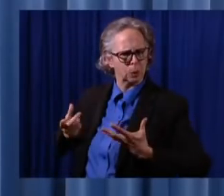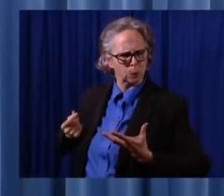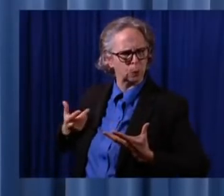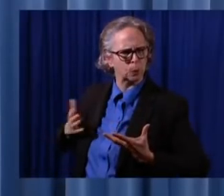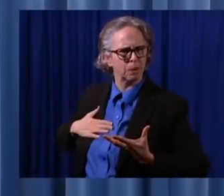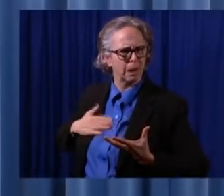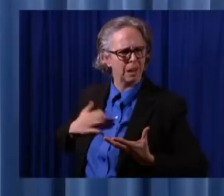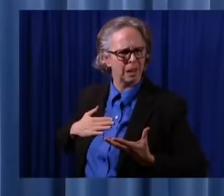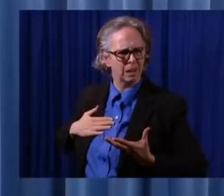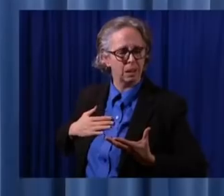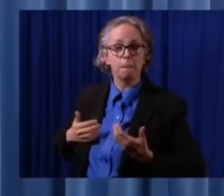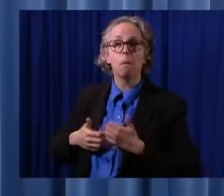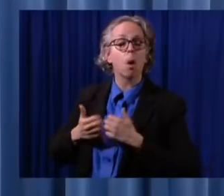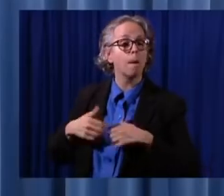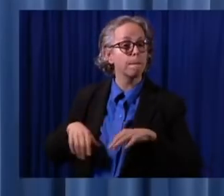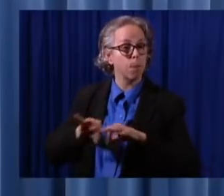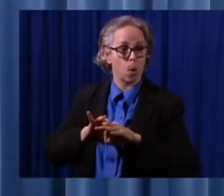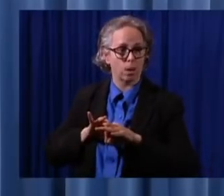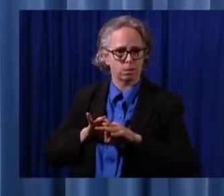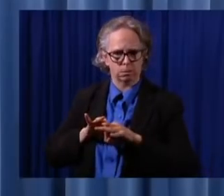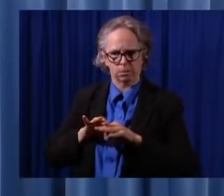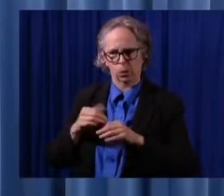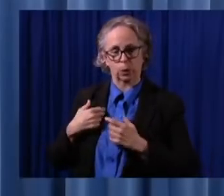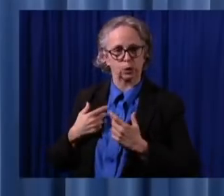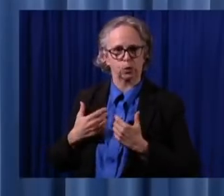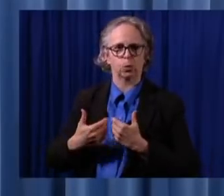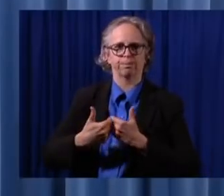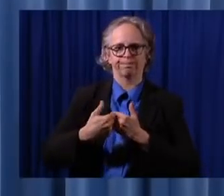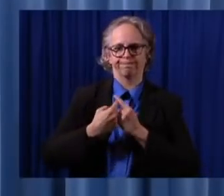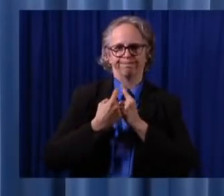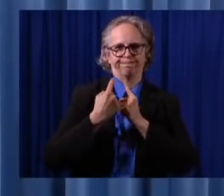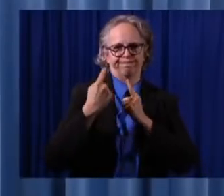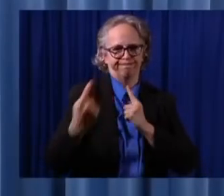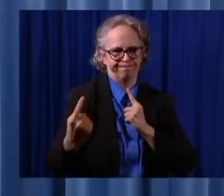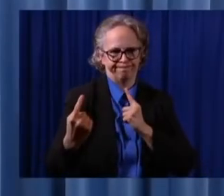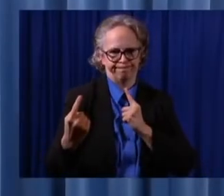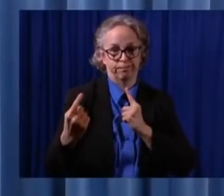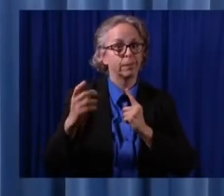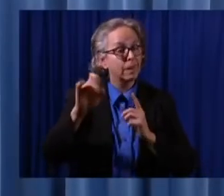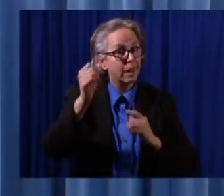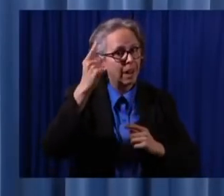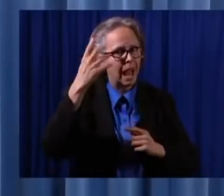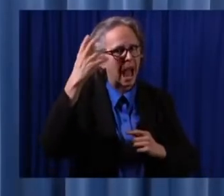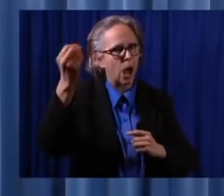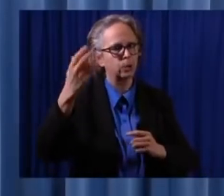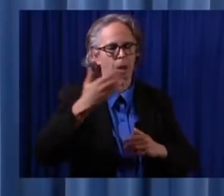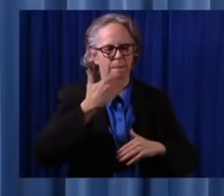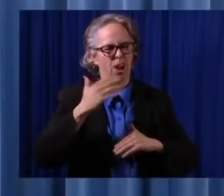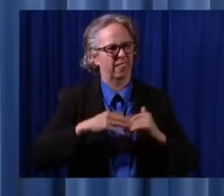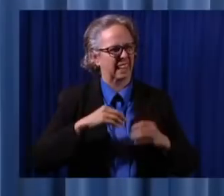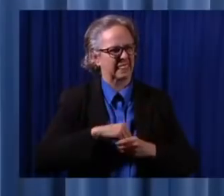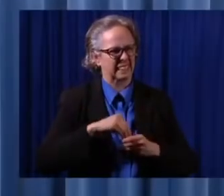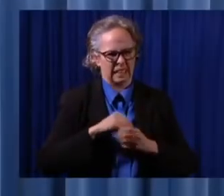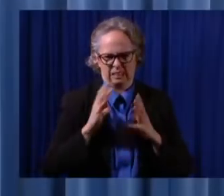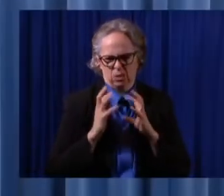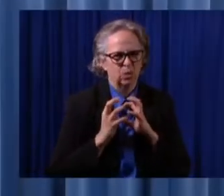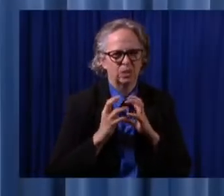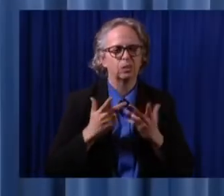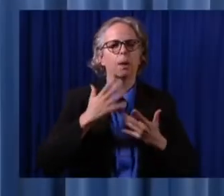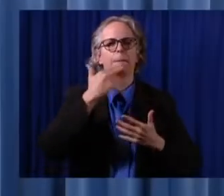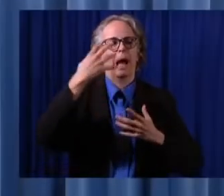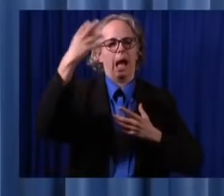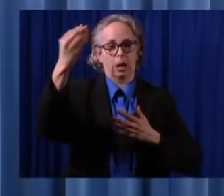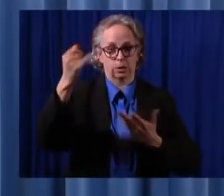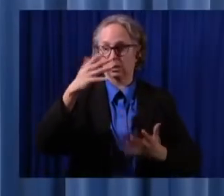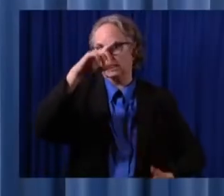is the key. Outside is better. Now it's summer. Outside is better than inside. A mask is better than no mask. I mean, these are just basic